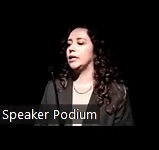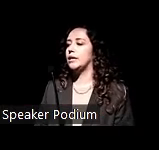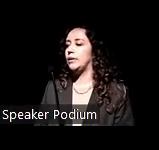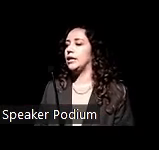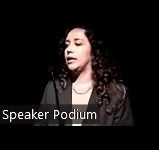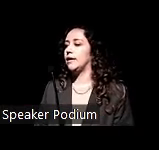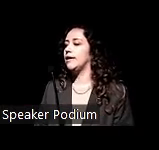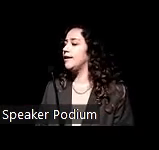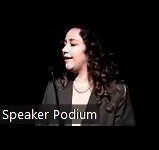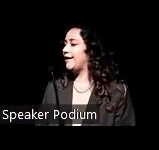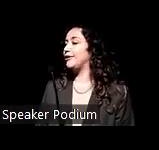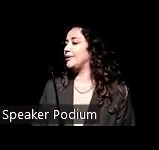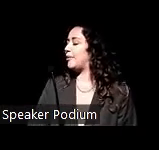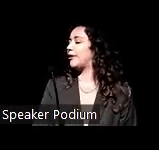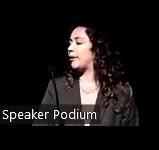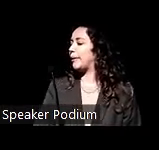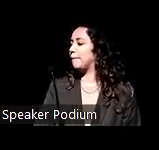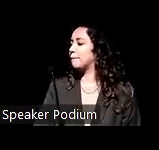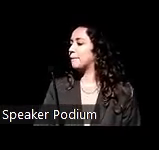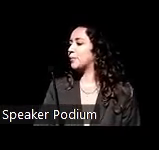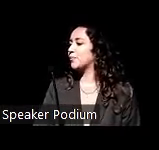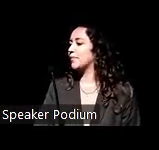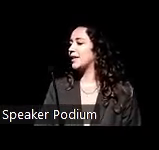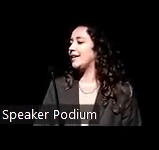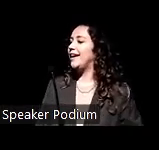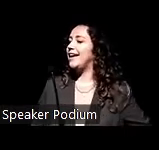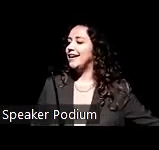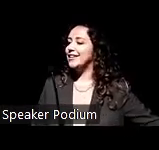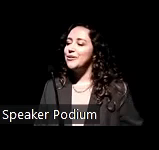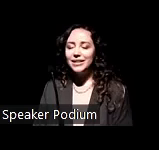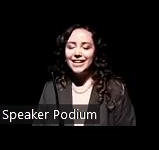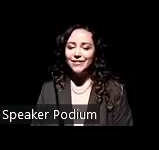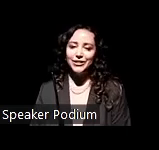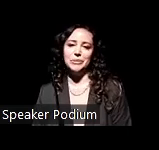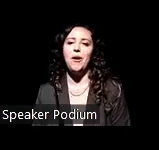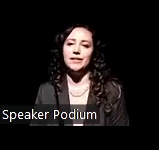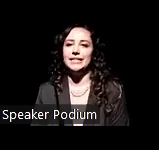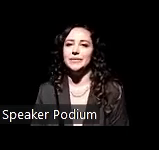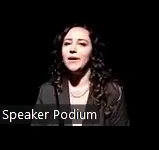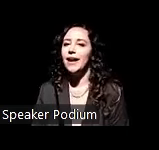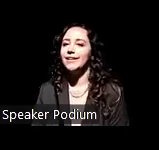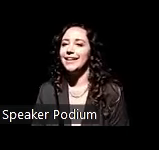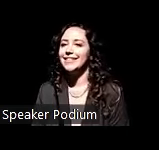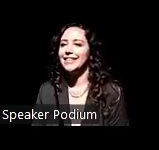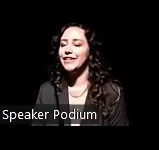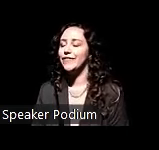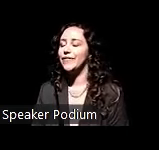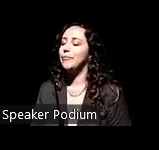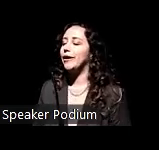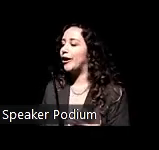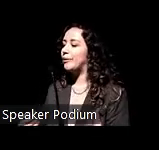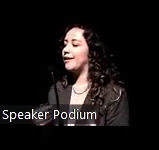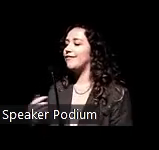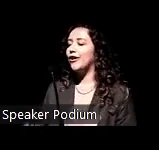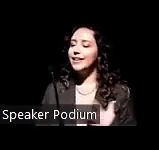different ways that we can reduce embodied carbon. So what does it have to do with policy? Well, I'd like to think of